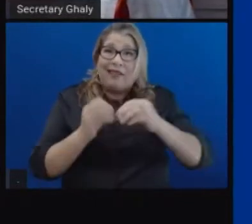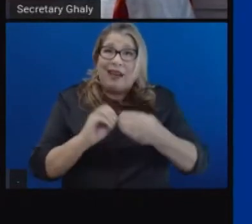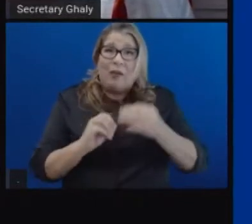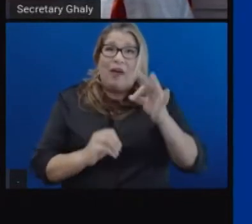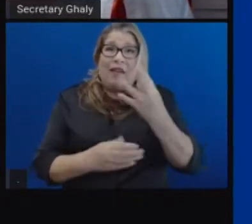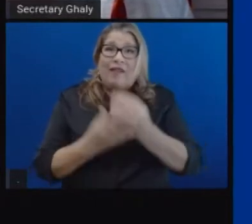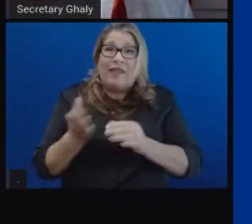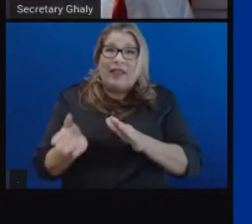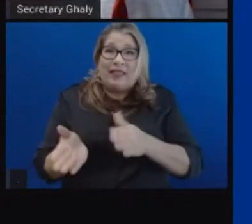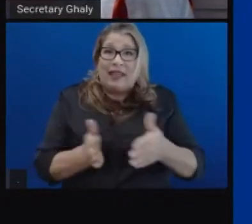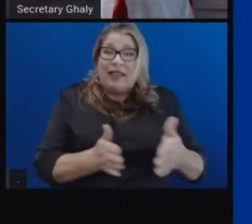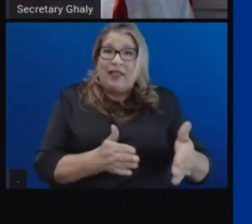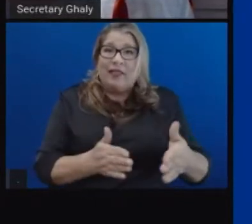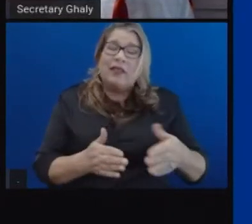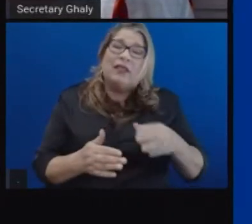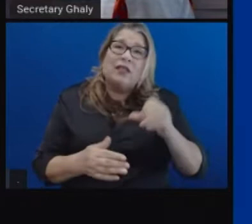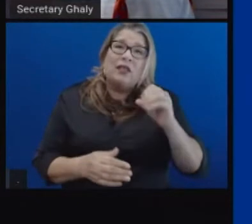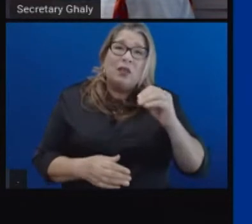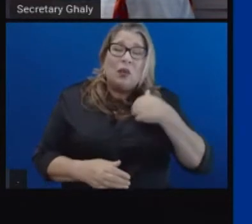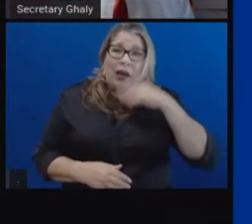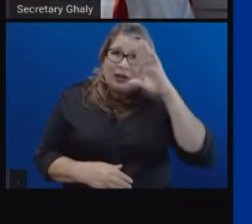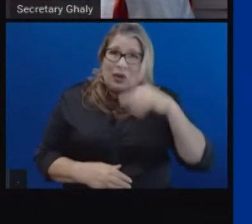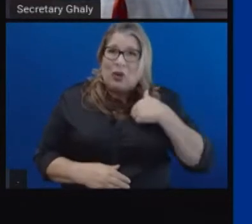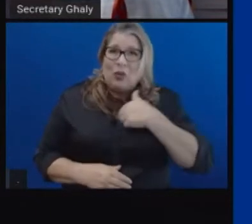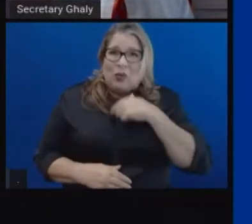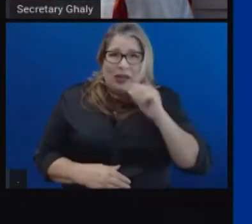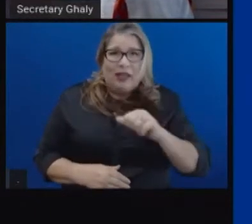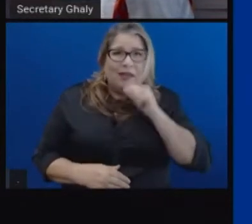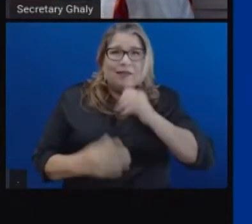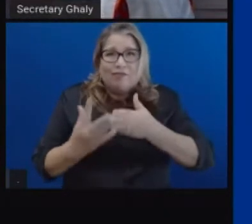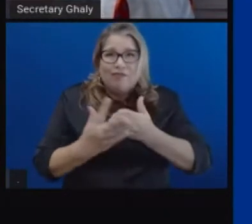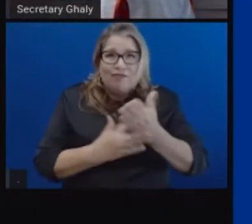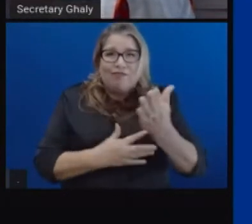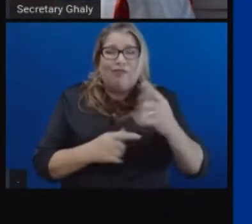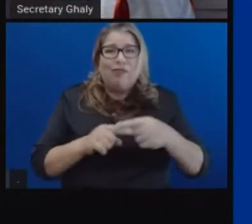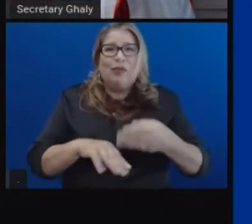despite this incredible surge that we're getting through now. Next slide.